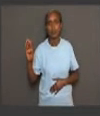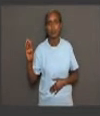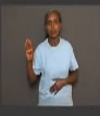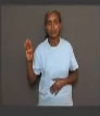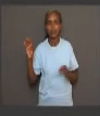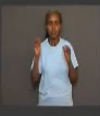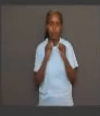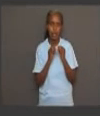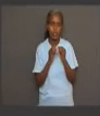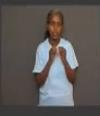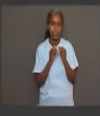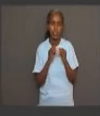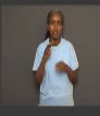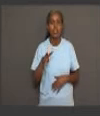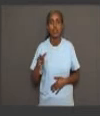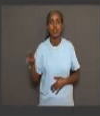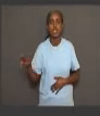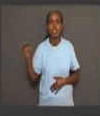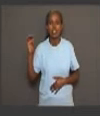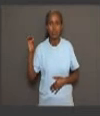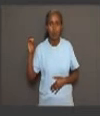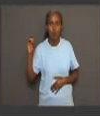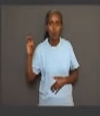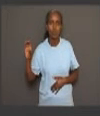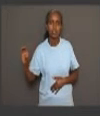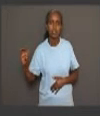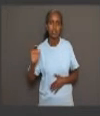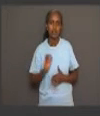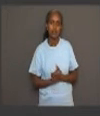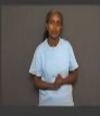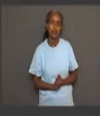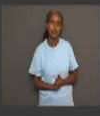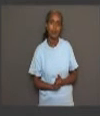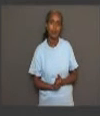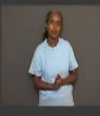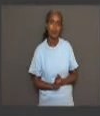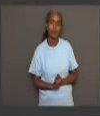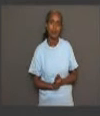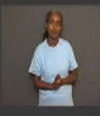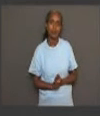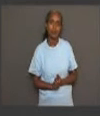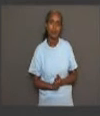OB plus vector OC.